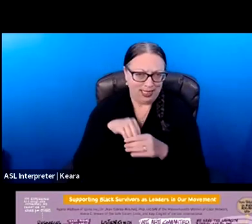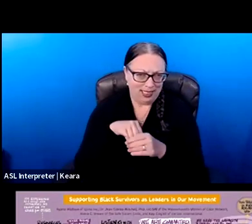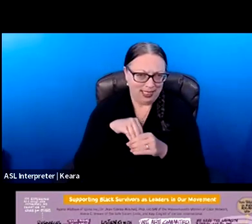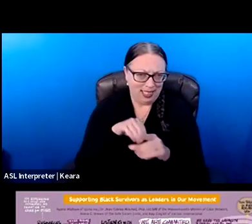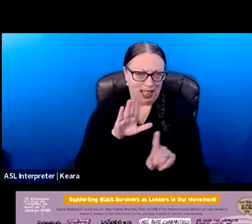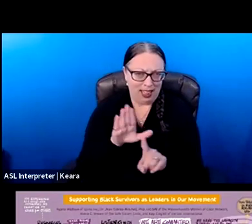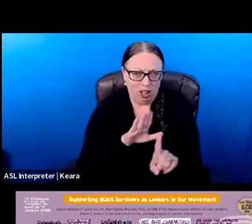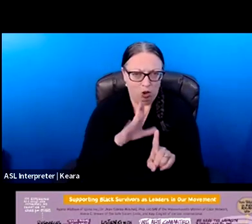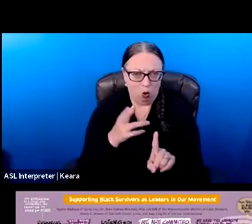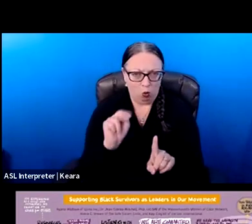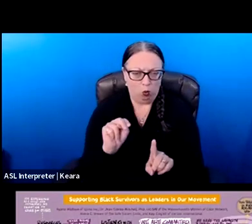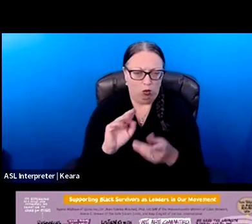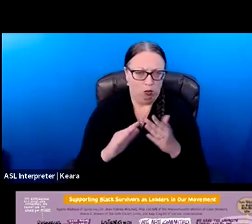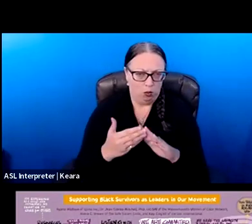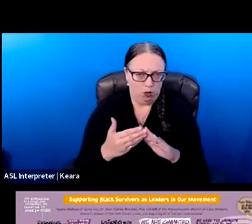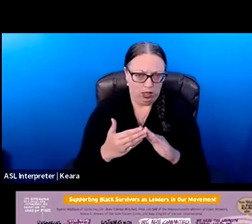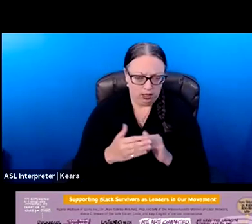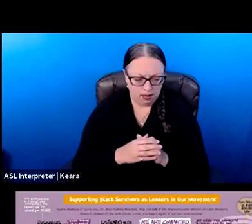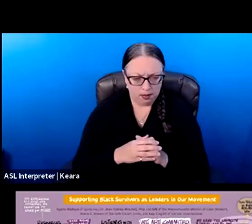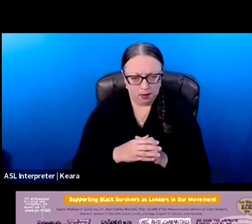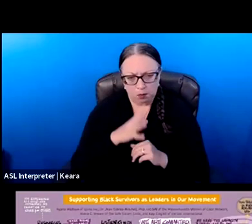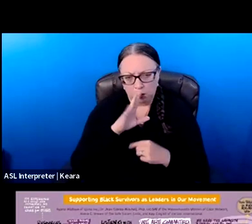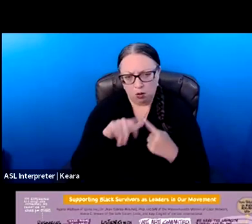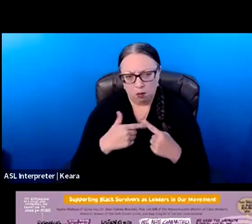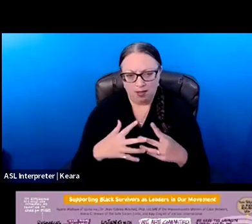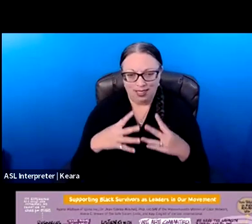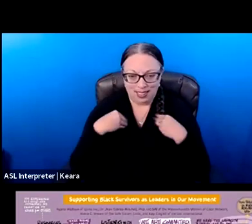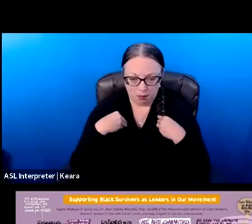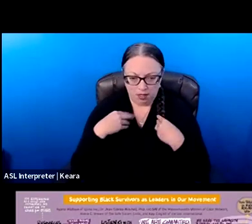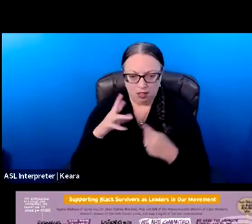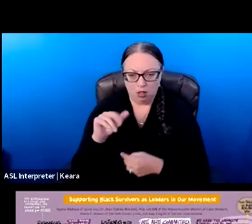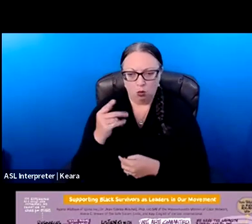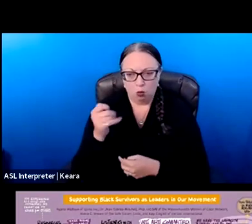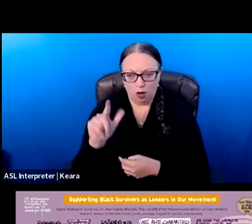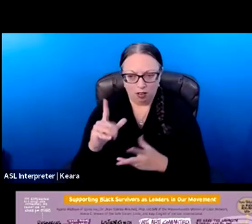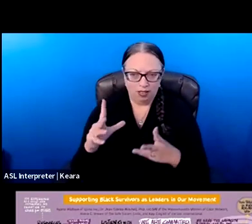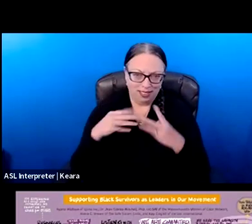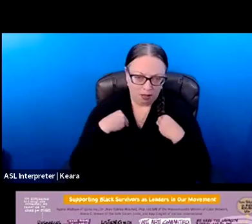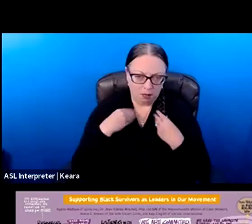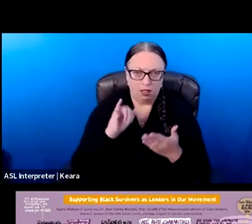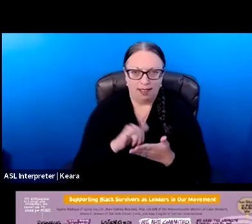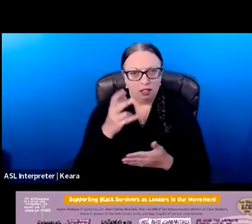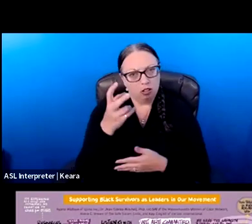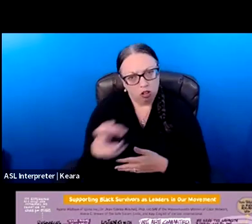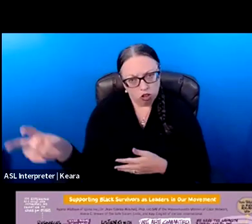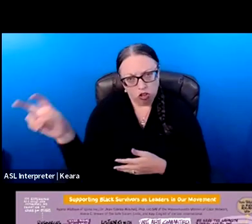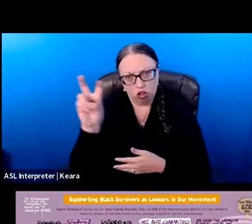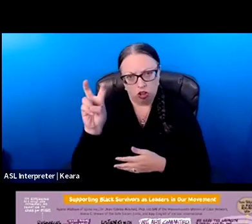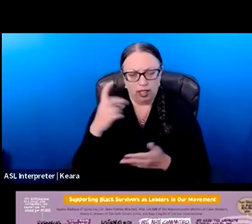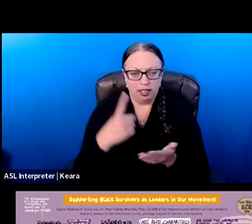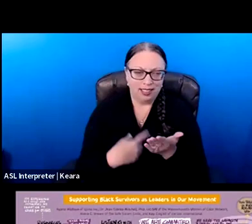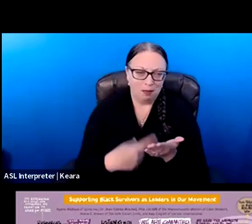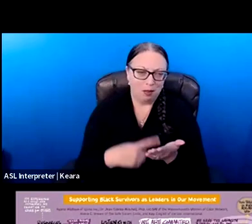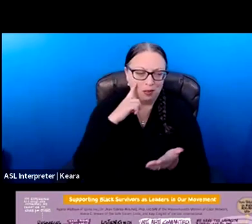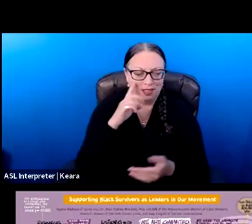communities. As we talk about acceptance and radical acceptance, it's a journey, you know, because sometimes we just think, I